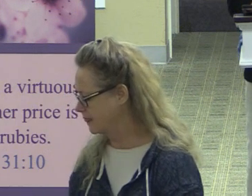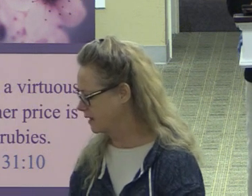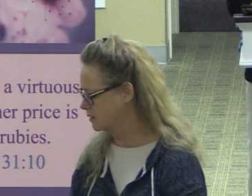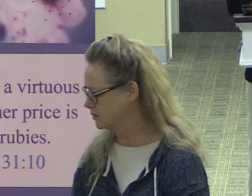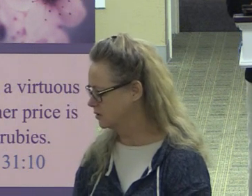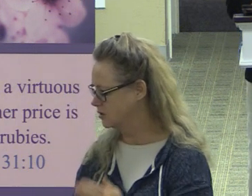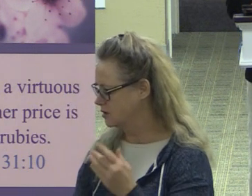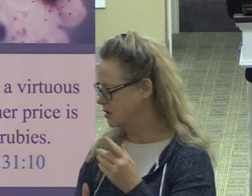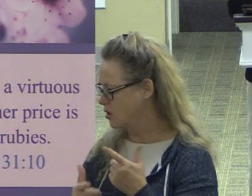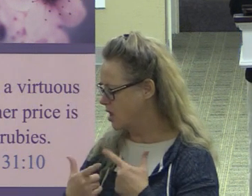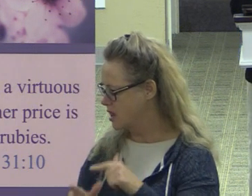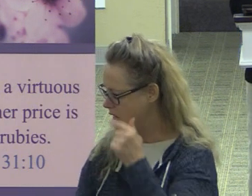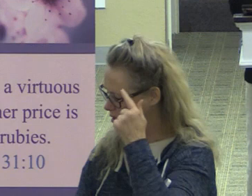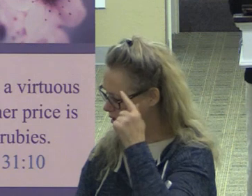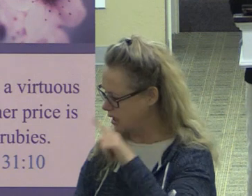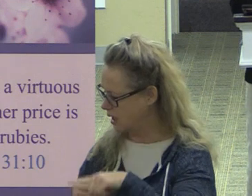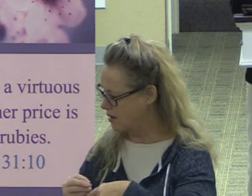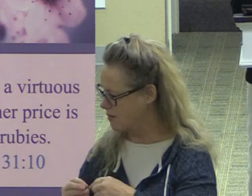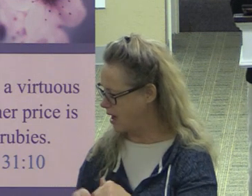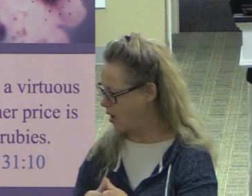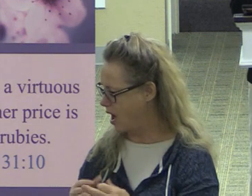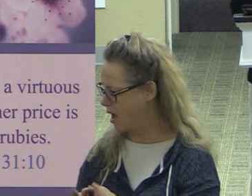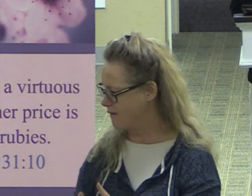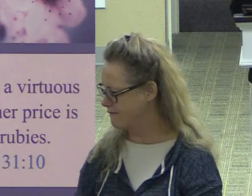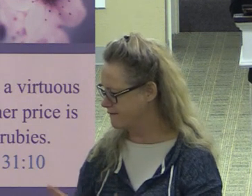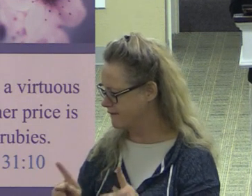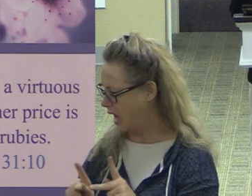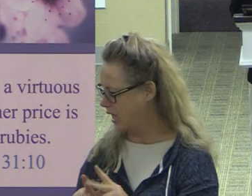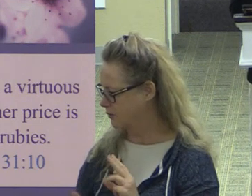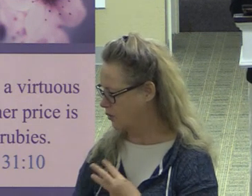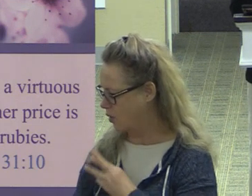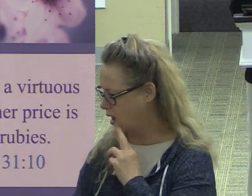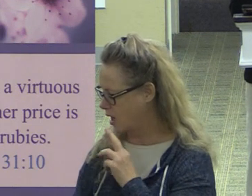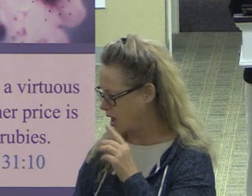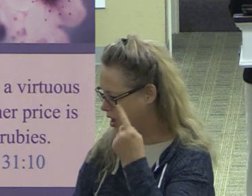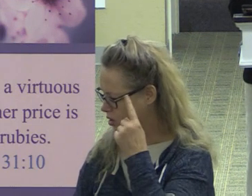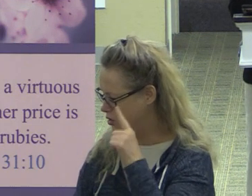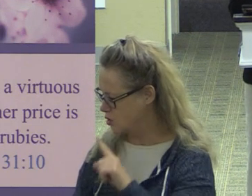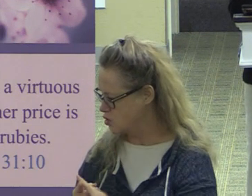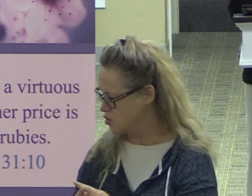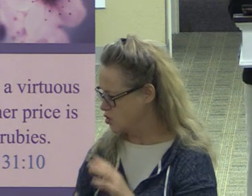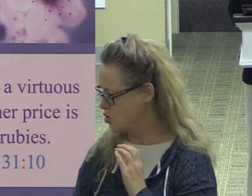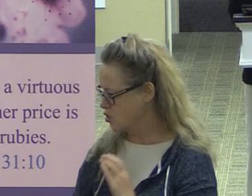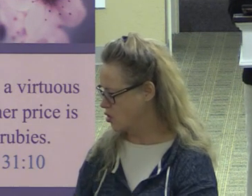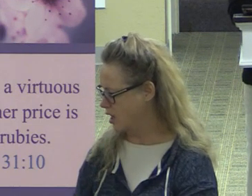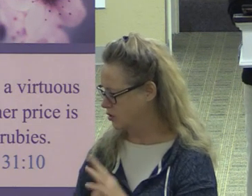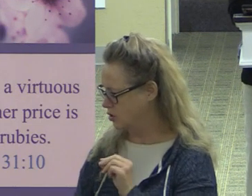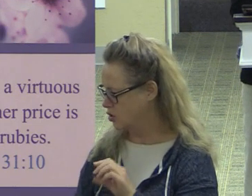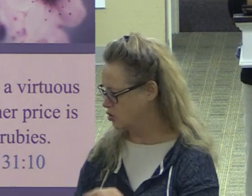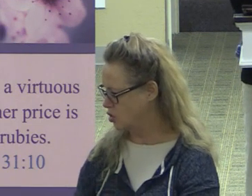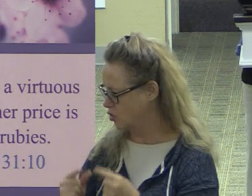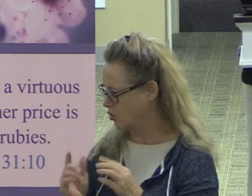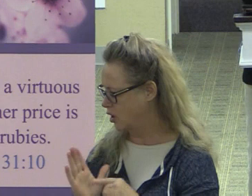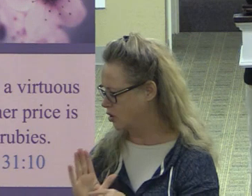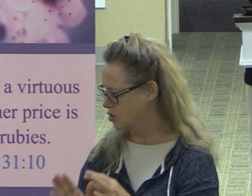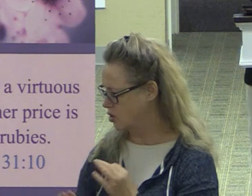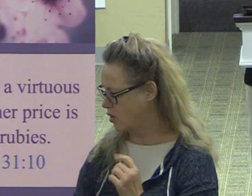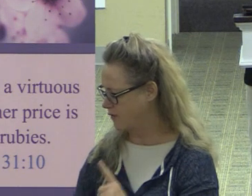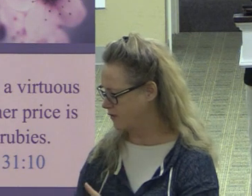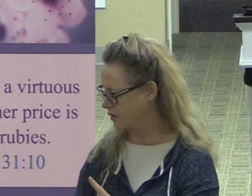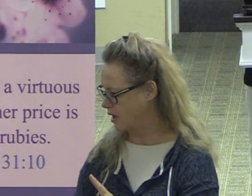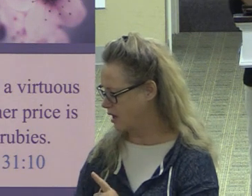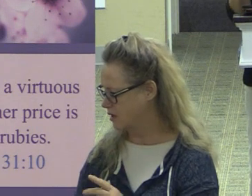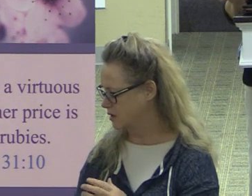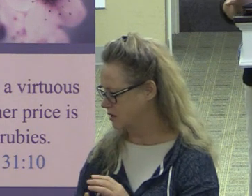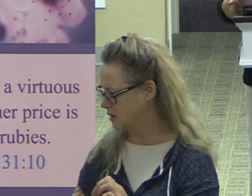Let's think about how valuable we are to Christ. He died for us. There's no greater show of love that exists in the universe